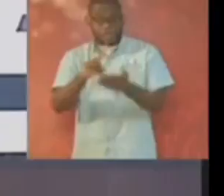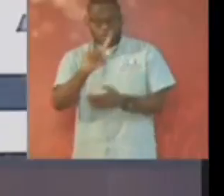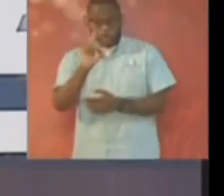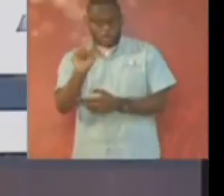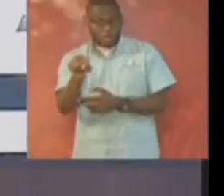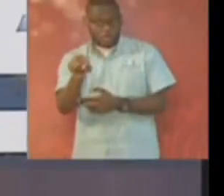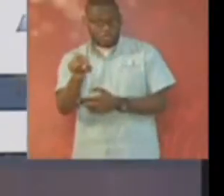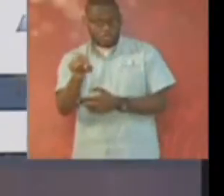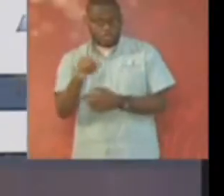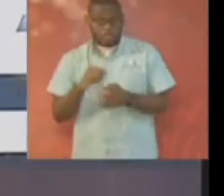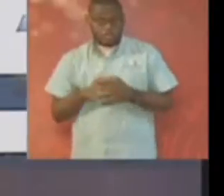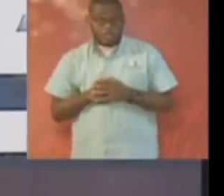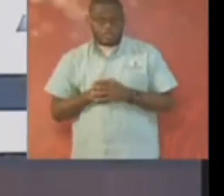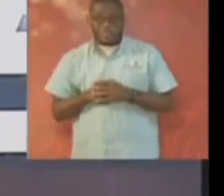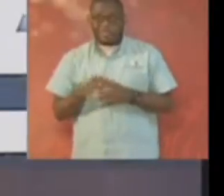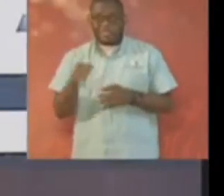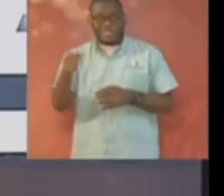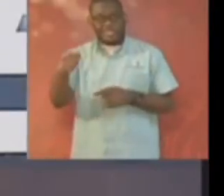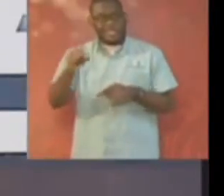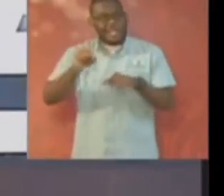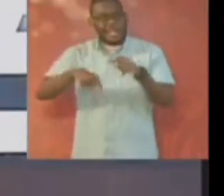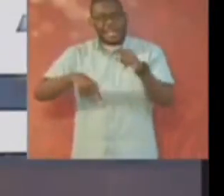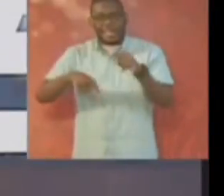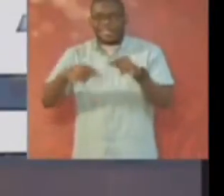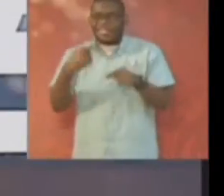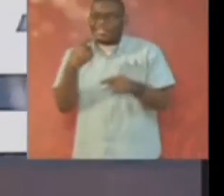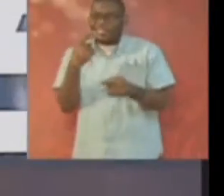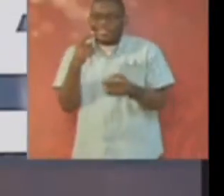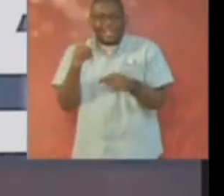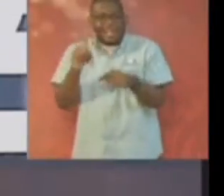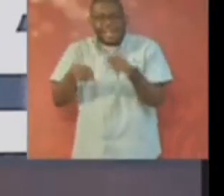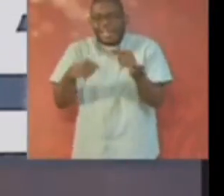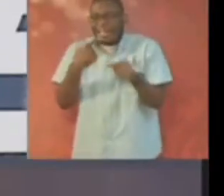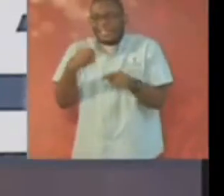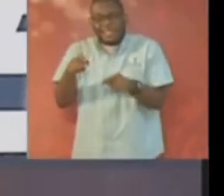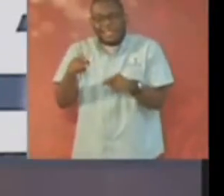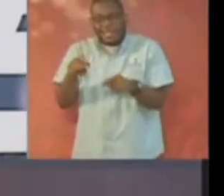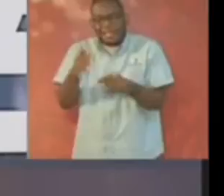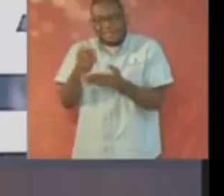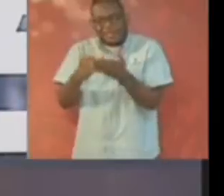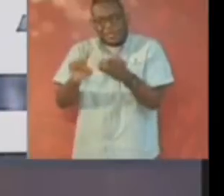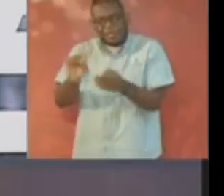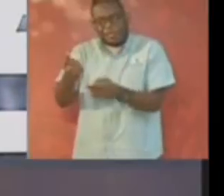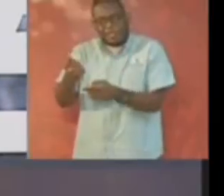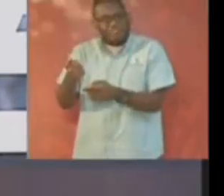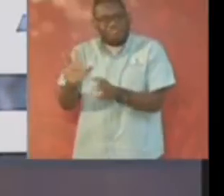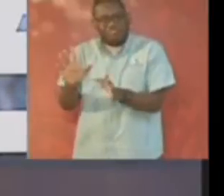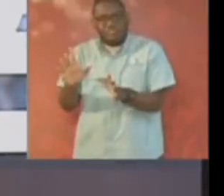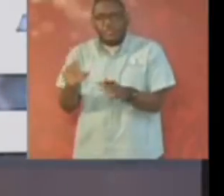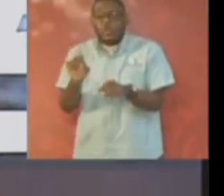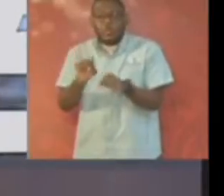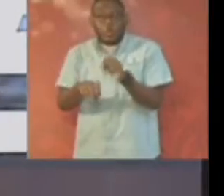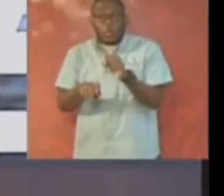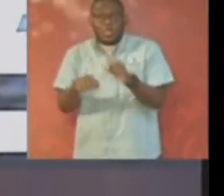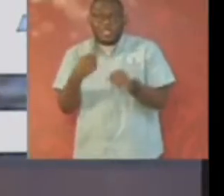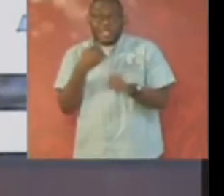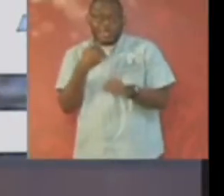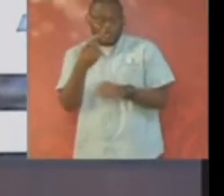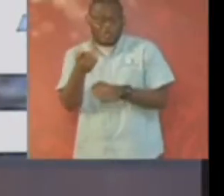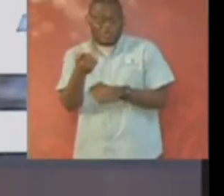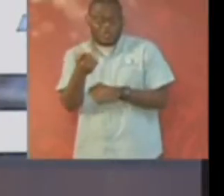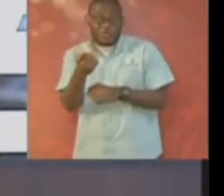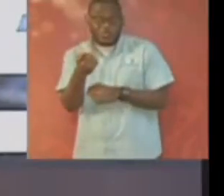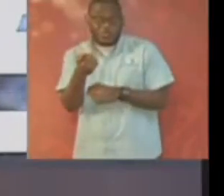probably way above my pay grade to answer. I'll be diplomatic about it. Of course, this is